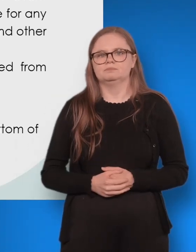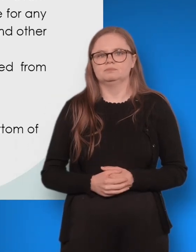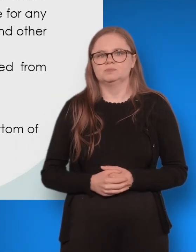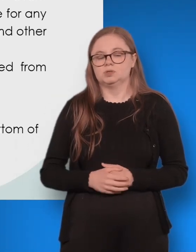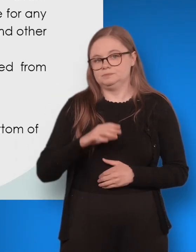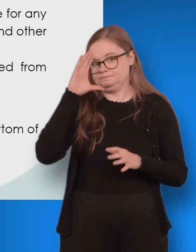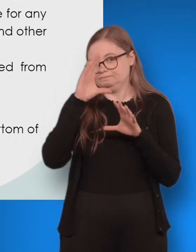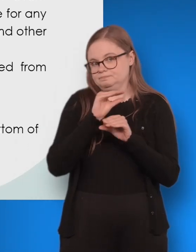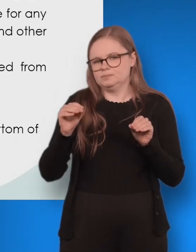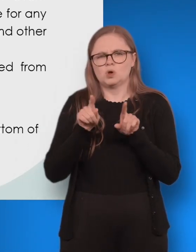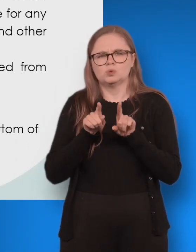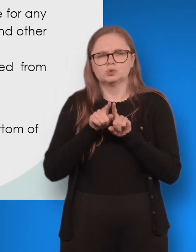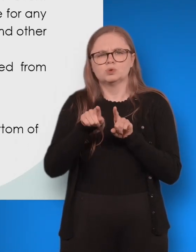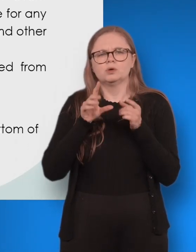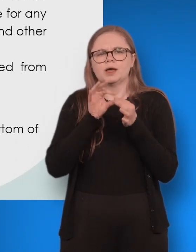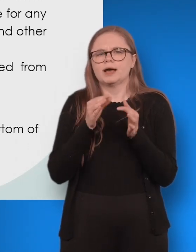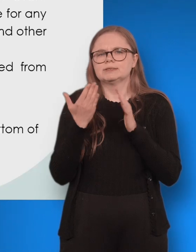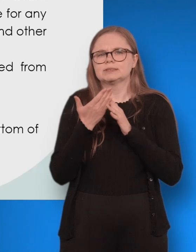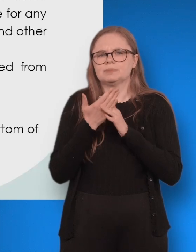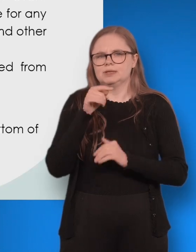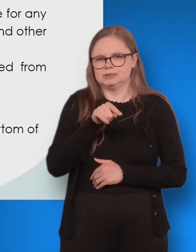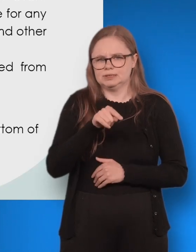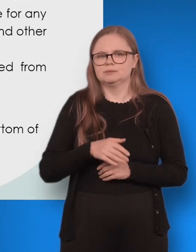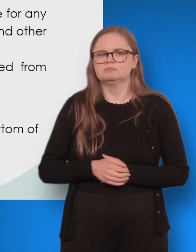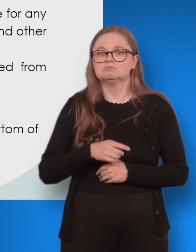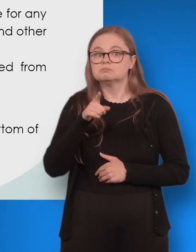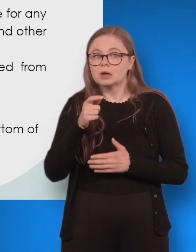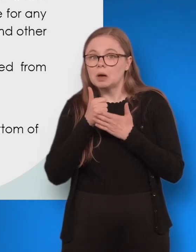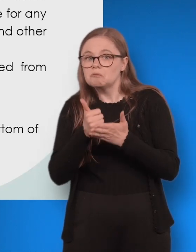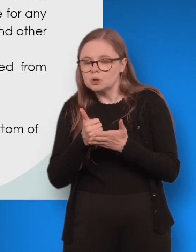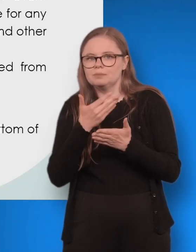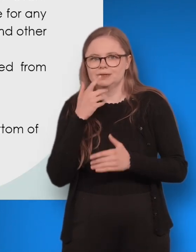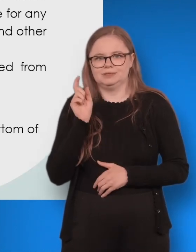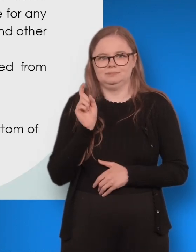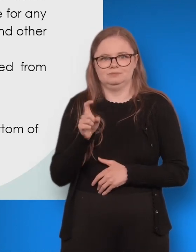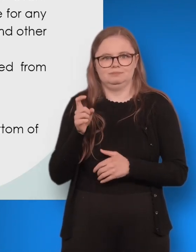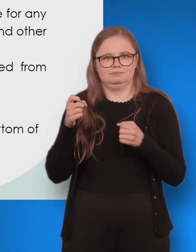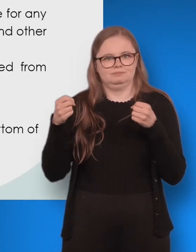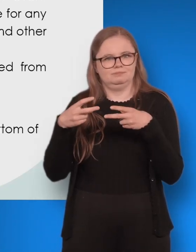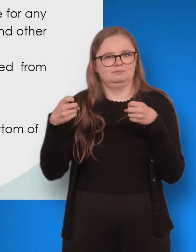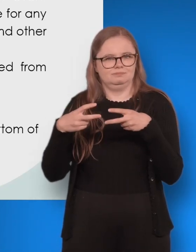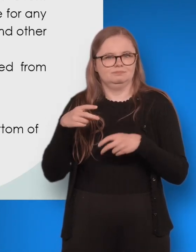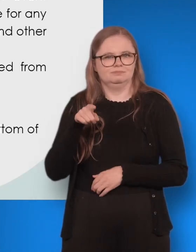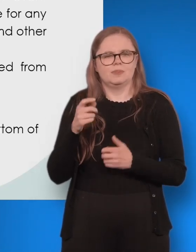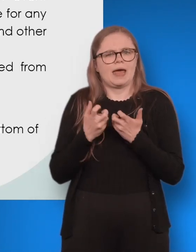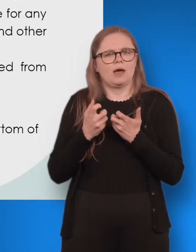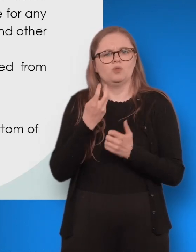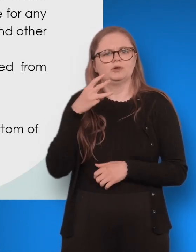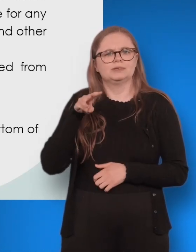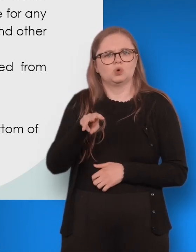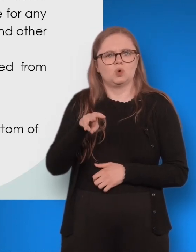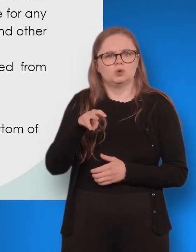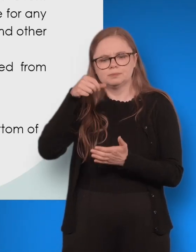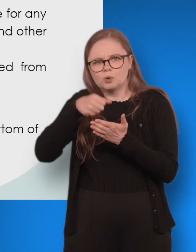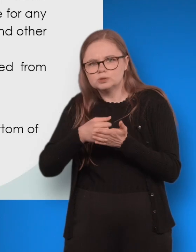note also about accessibility. If it's helpful to you, please activate the closed captions by clicking on the three dots at the bottom